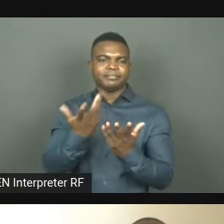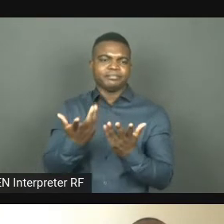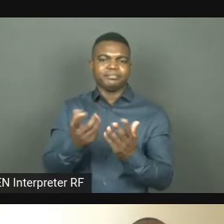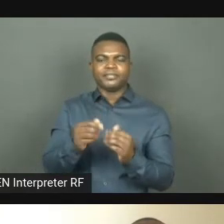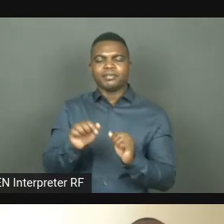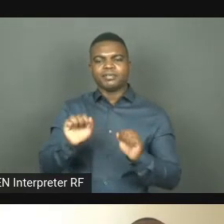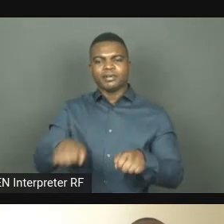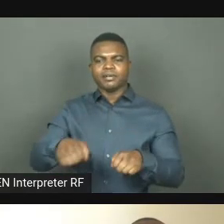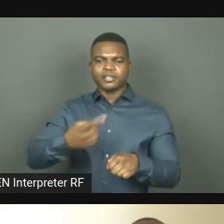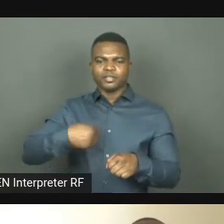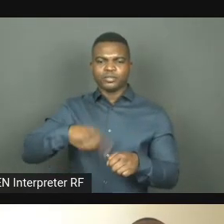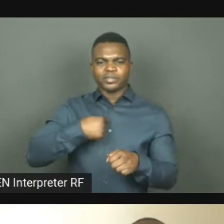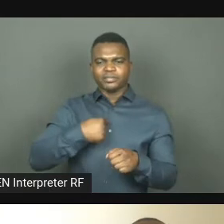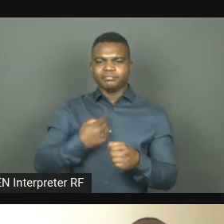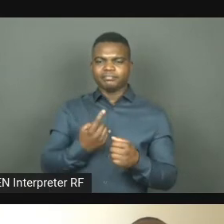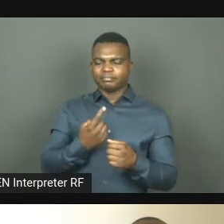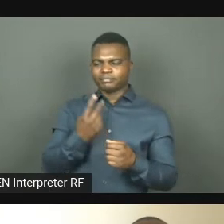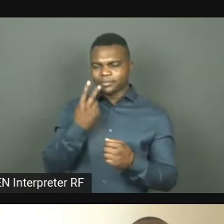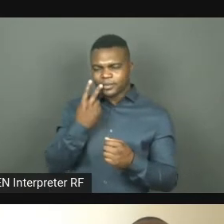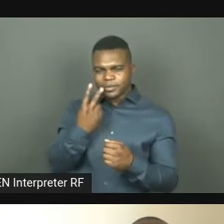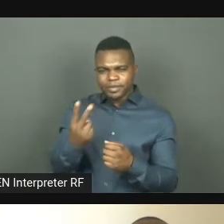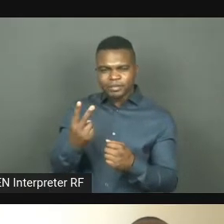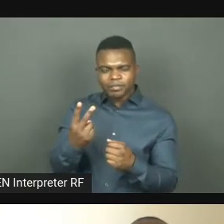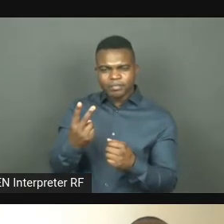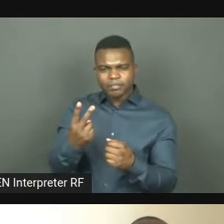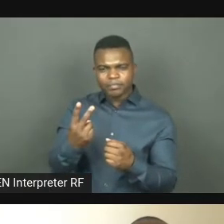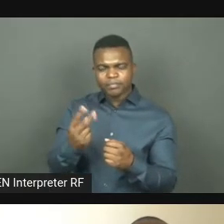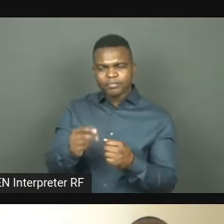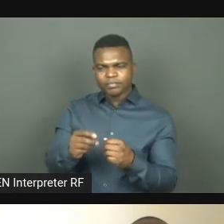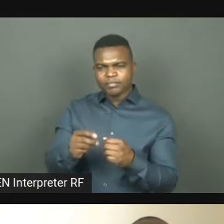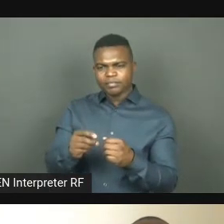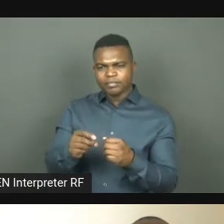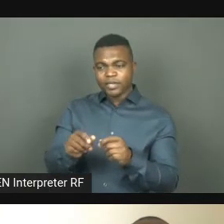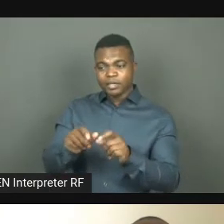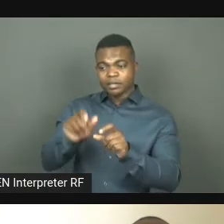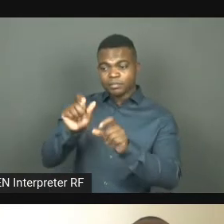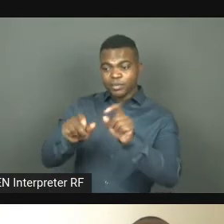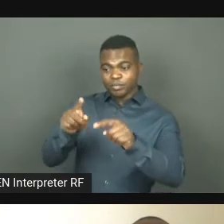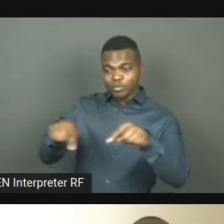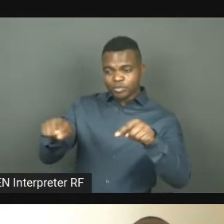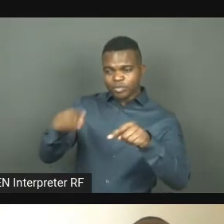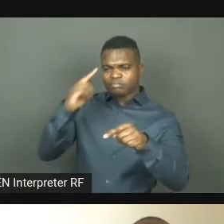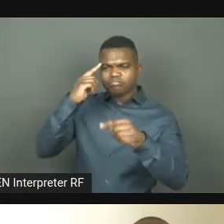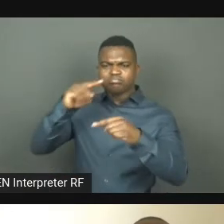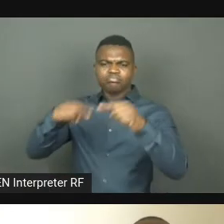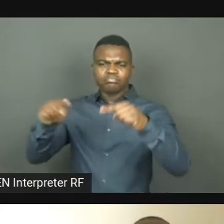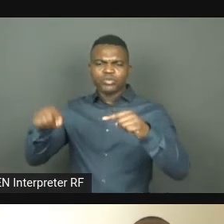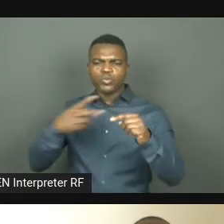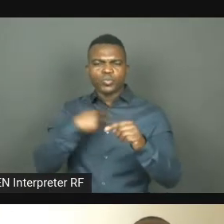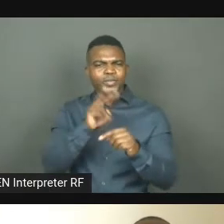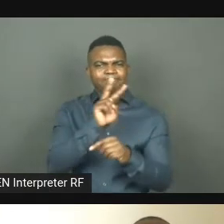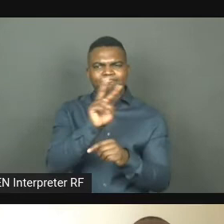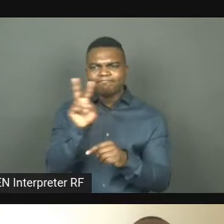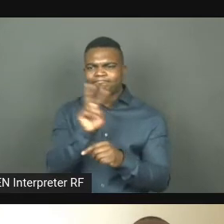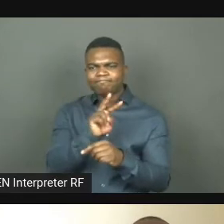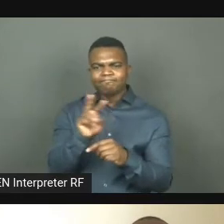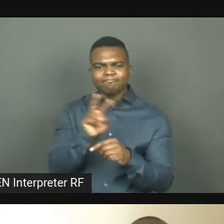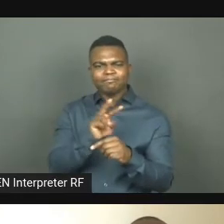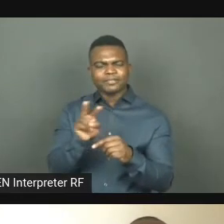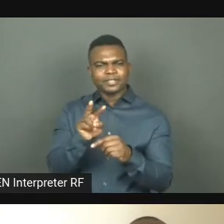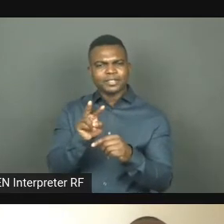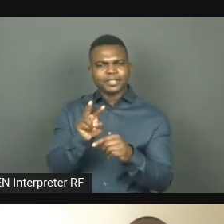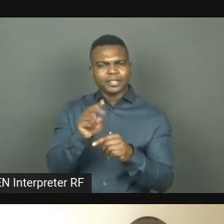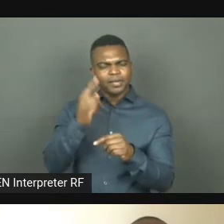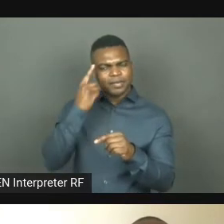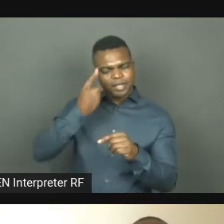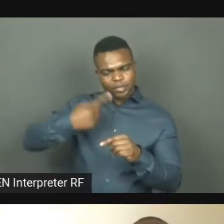are enjoyed. And I think that also can help you, again, shift a little bit your mindset in terms of how can you